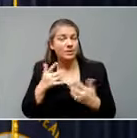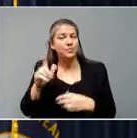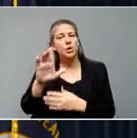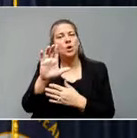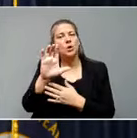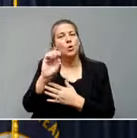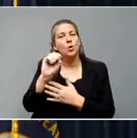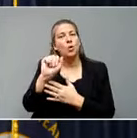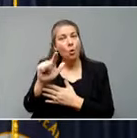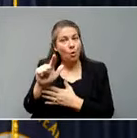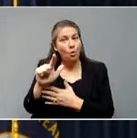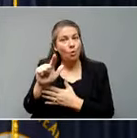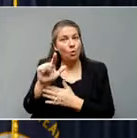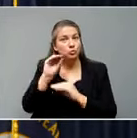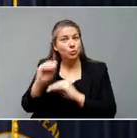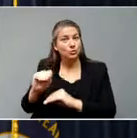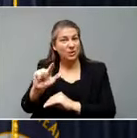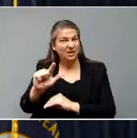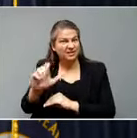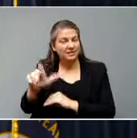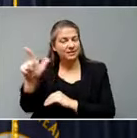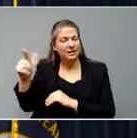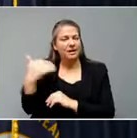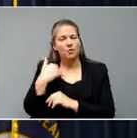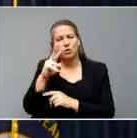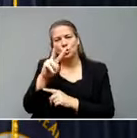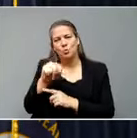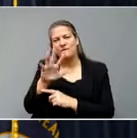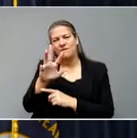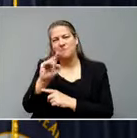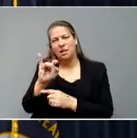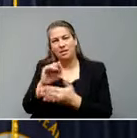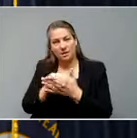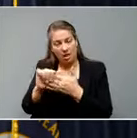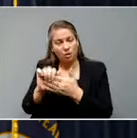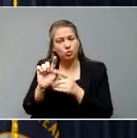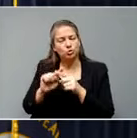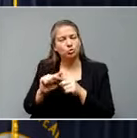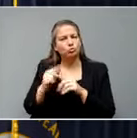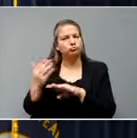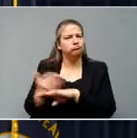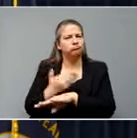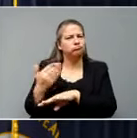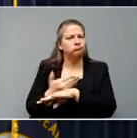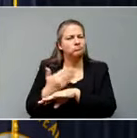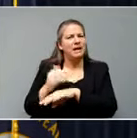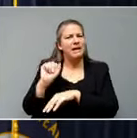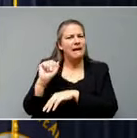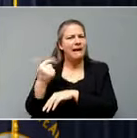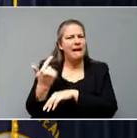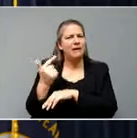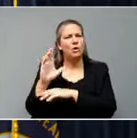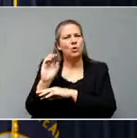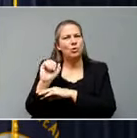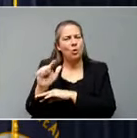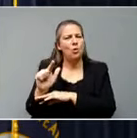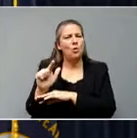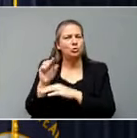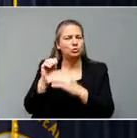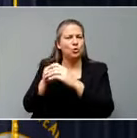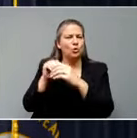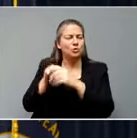LLC, receives $2.5 million for construction of an agriculture cold storage facility in Martin County, in which